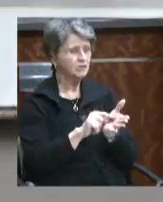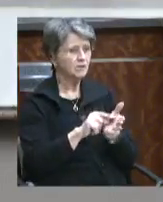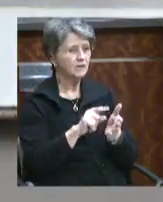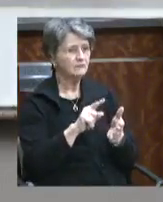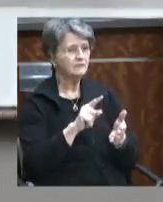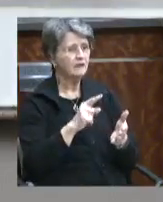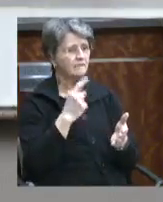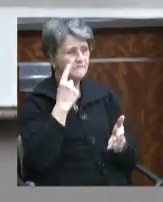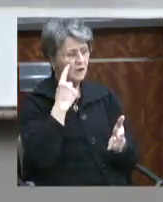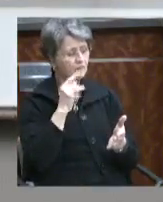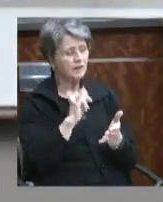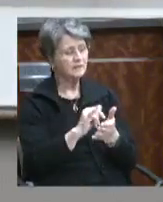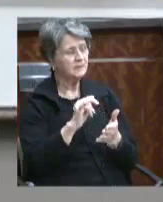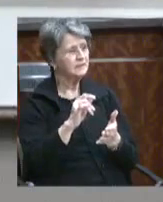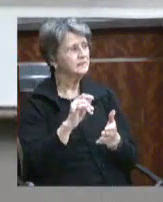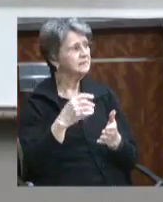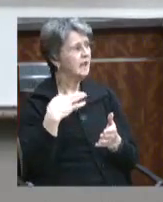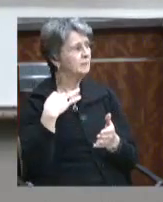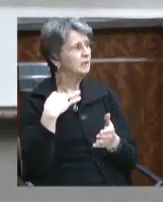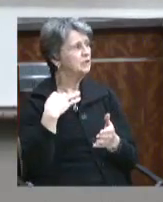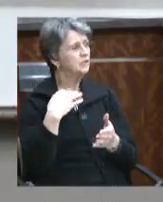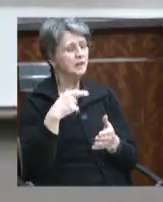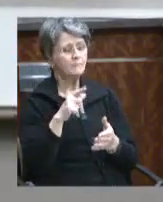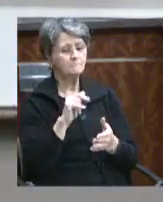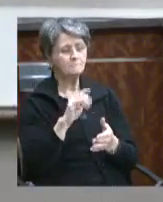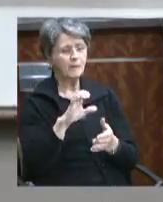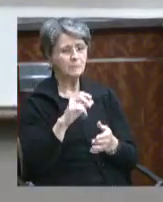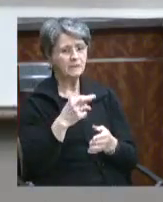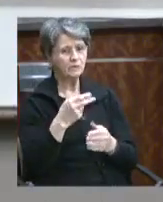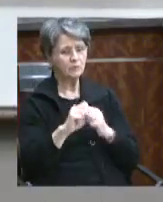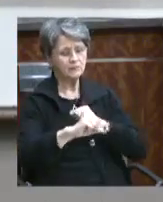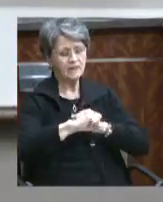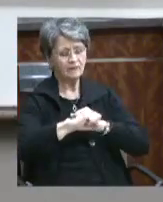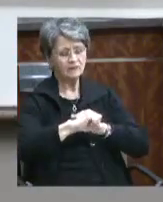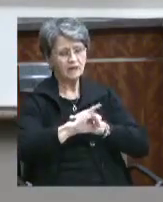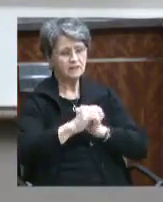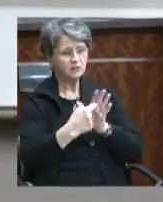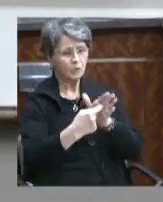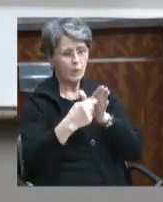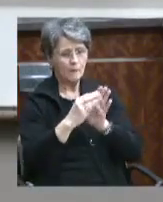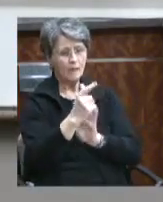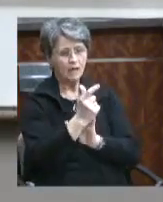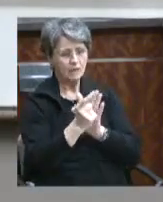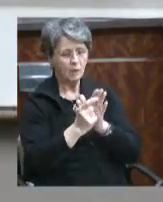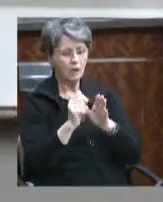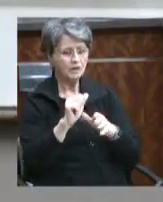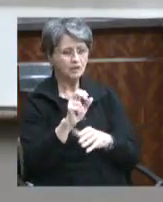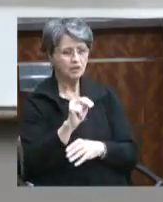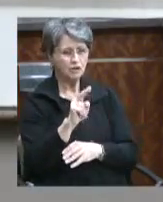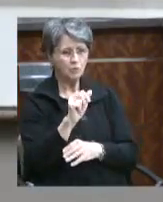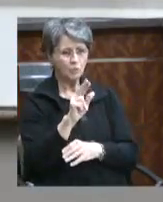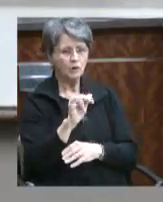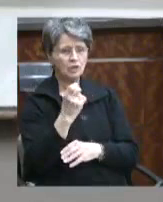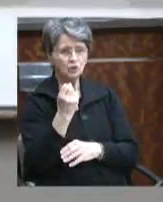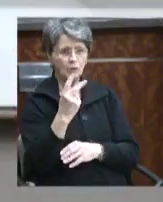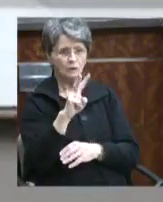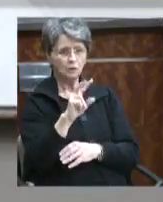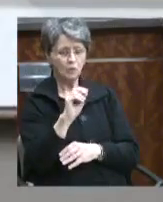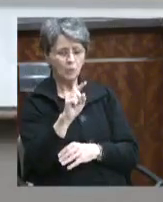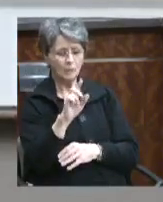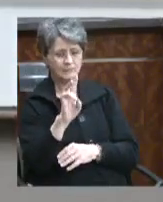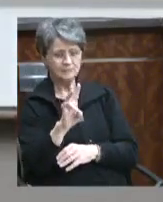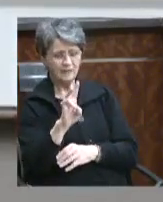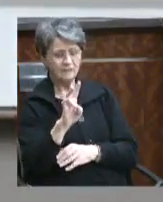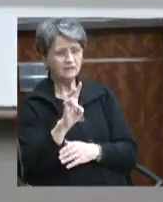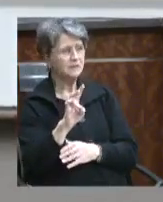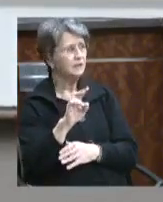this application and public hearing was advertised as required by law in the January 12, 2017 edition of the